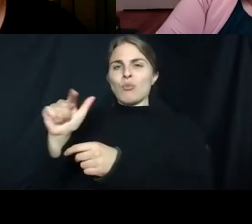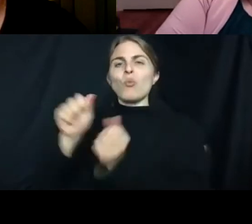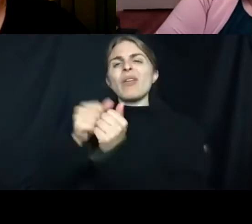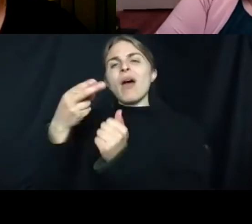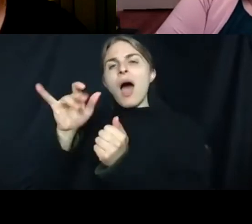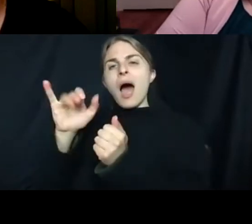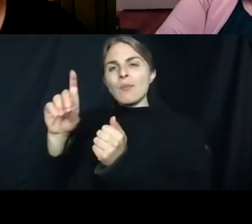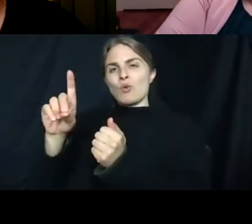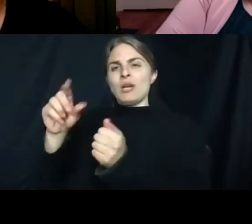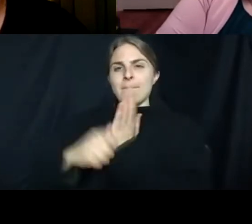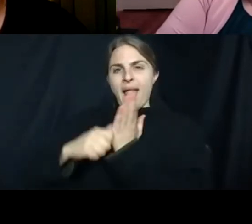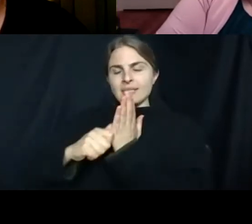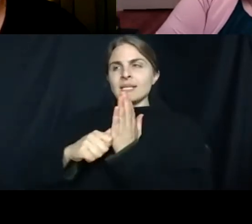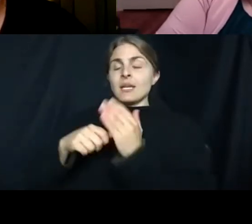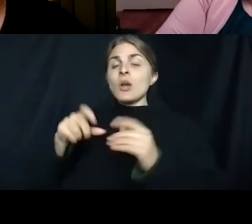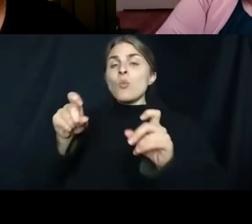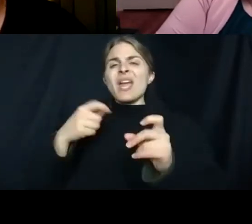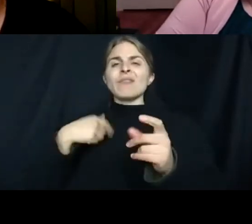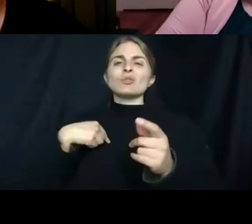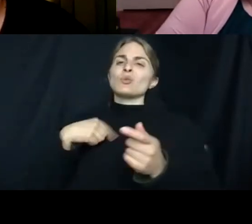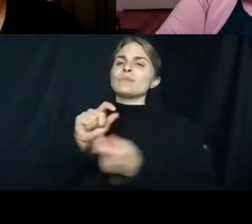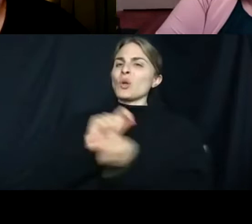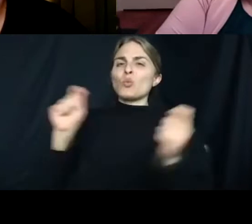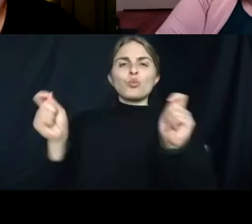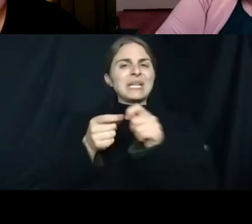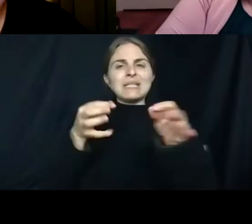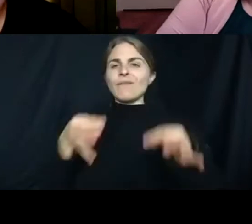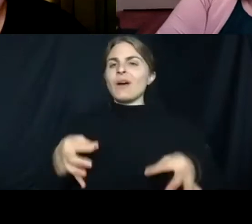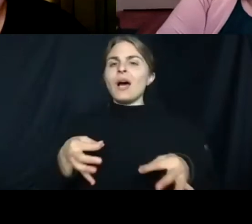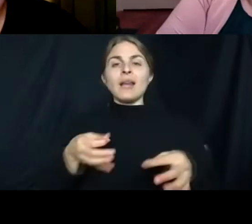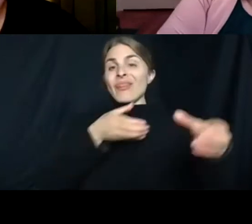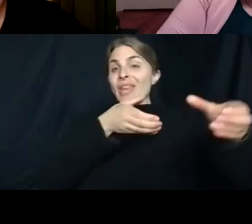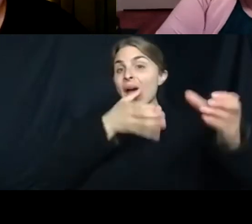we need to redefine who the experts are.